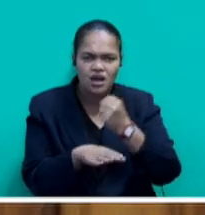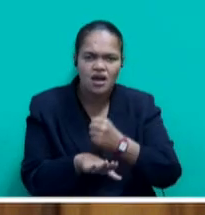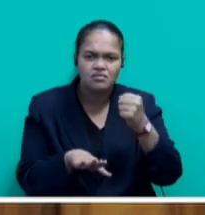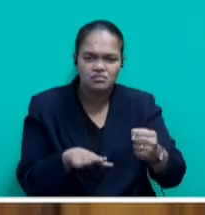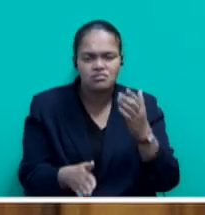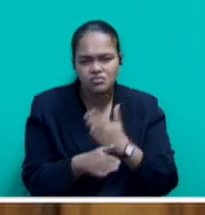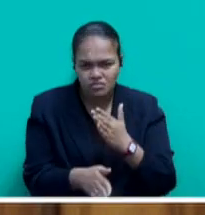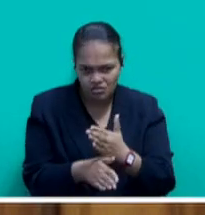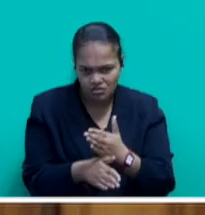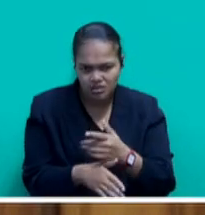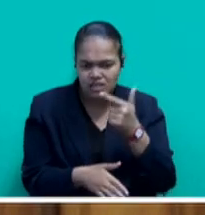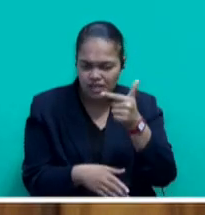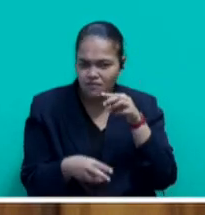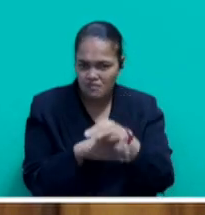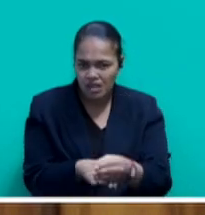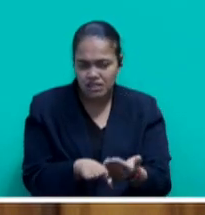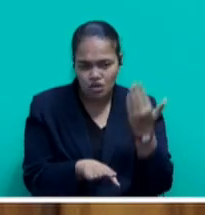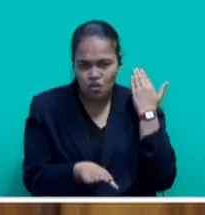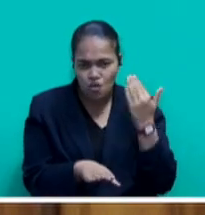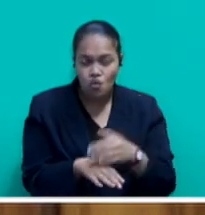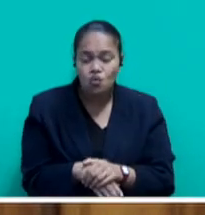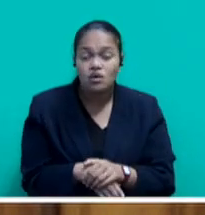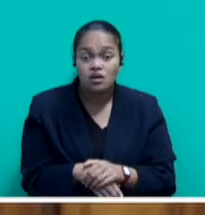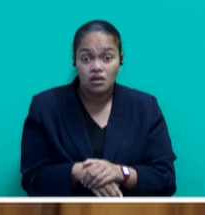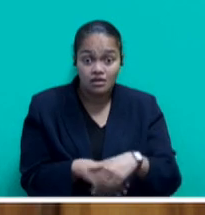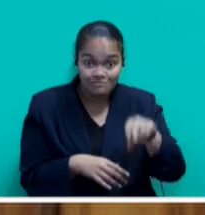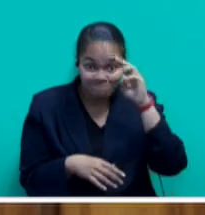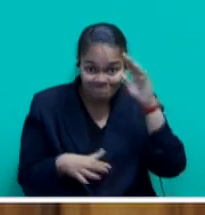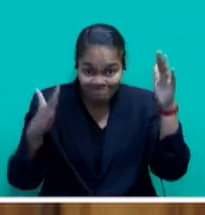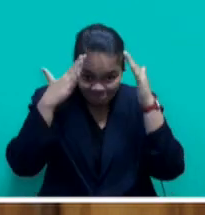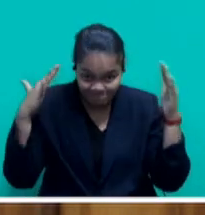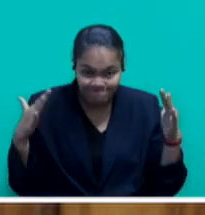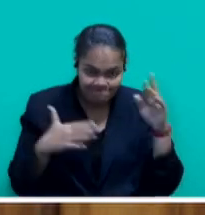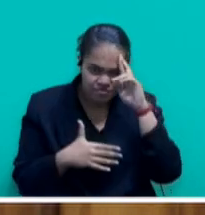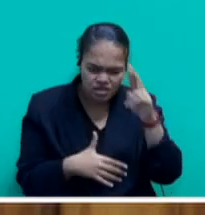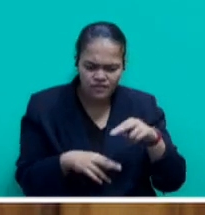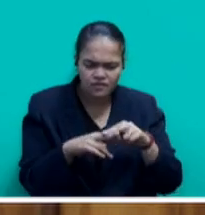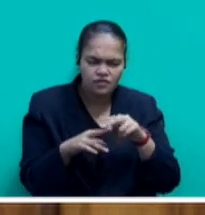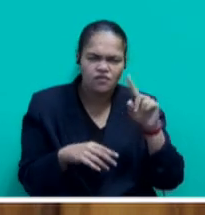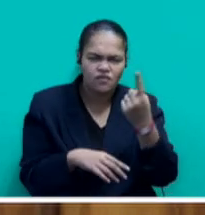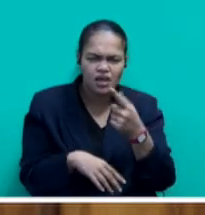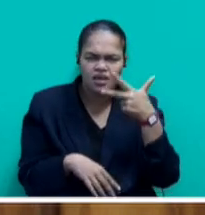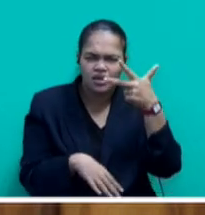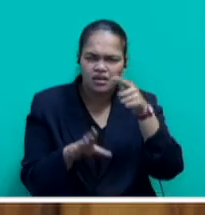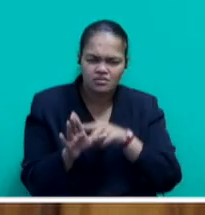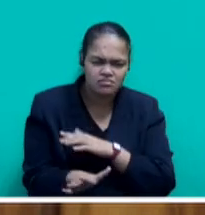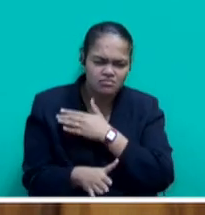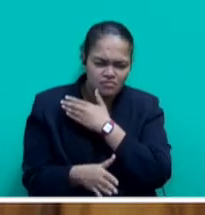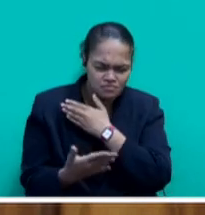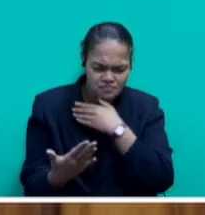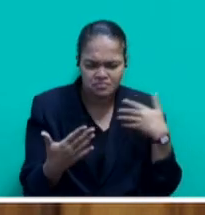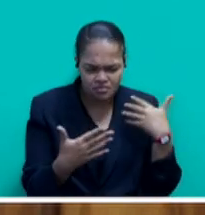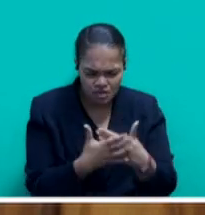over 7 months ago. Mr. Speaker, sir, Fiji First government for 8 years in office bragged that they will reform